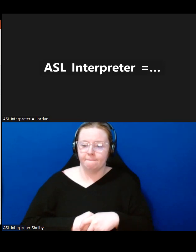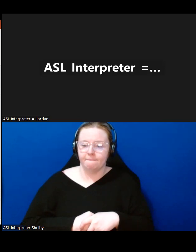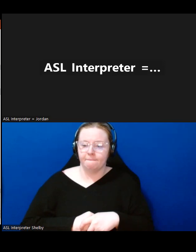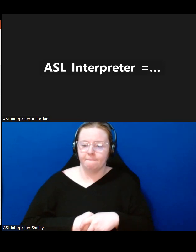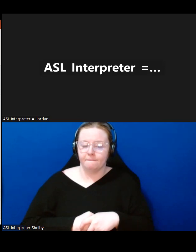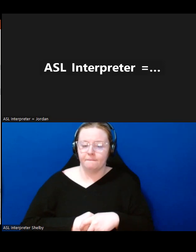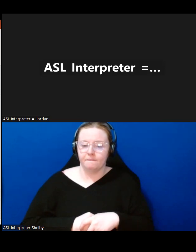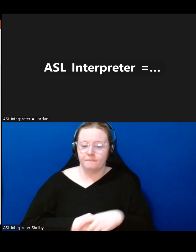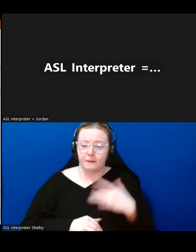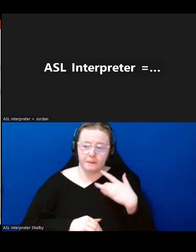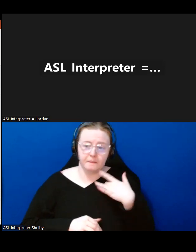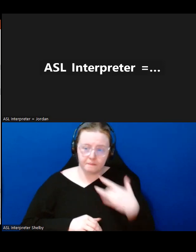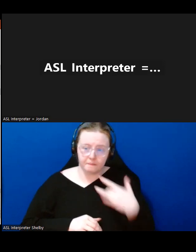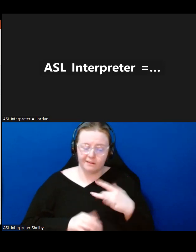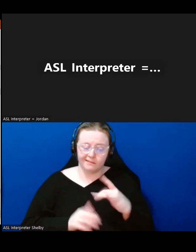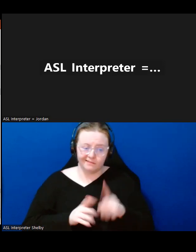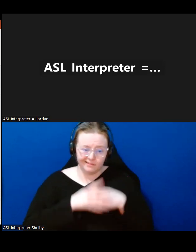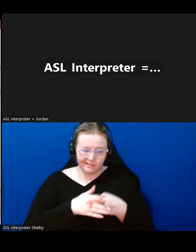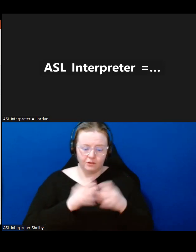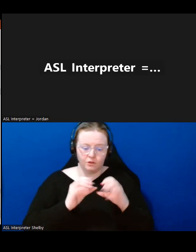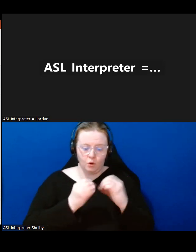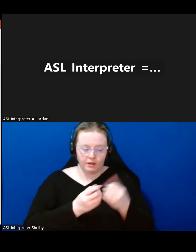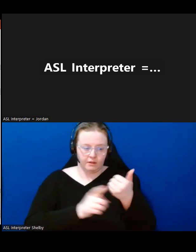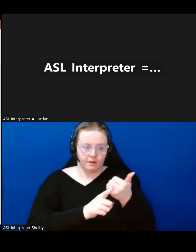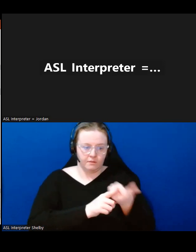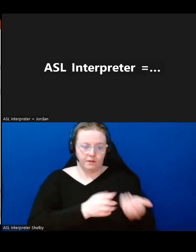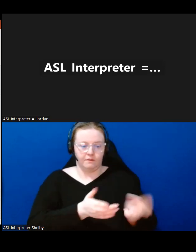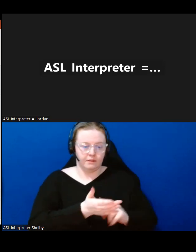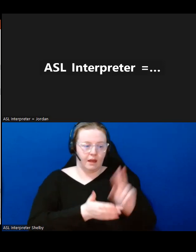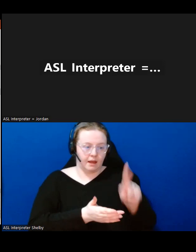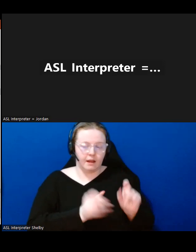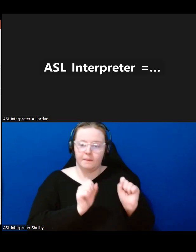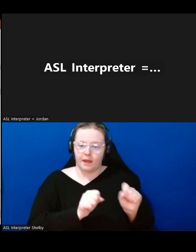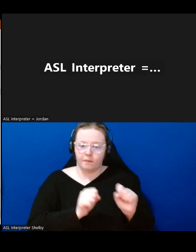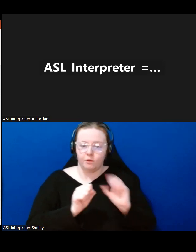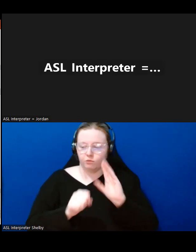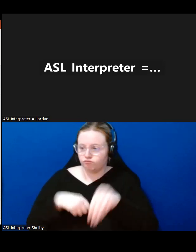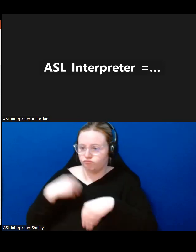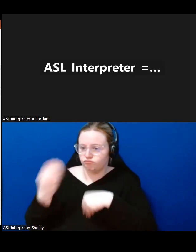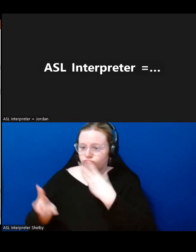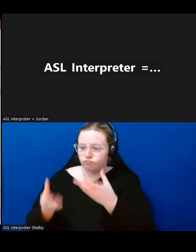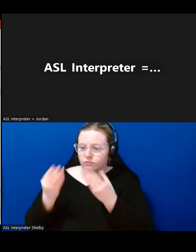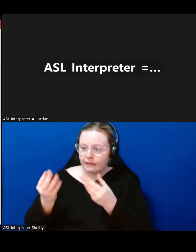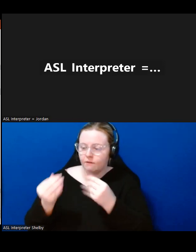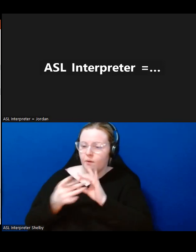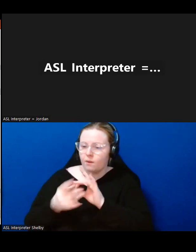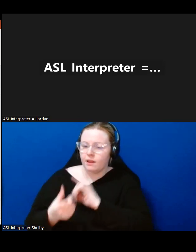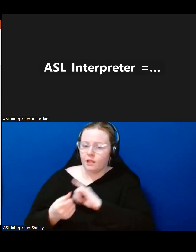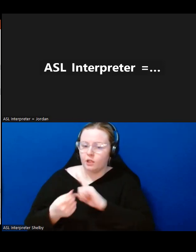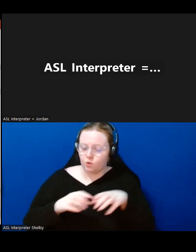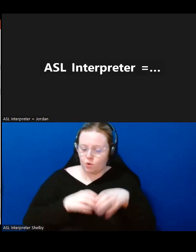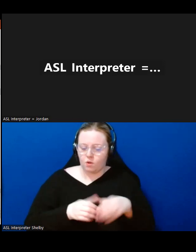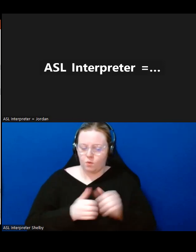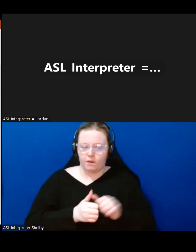then be able to provide information and that about the coalitions through their networks.